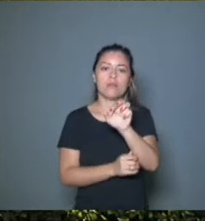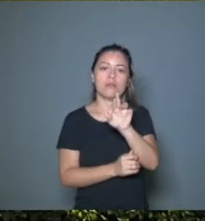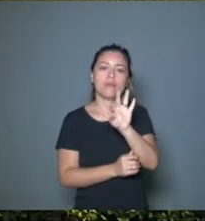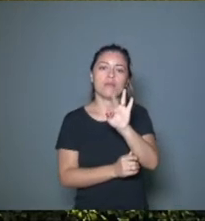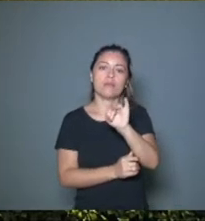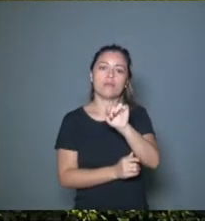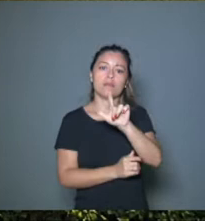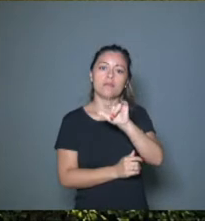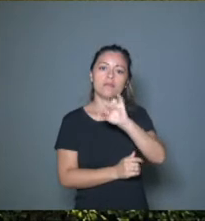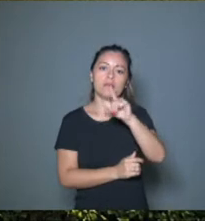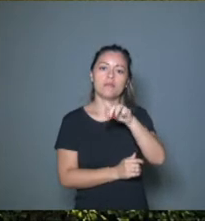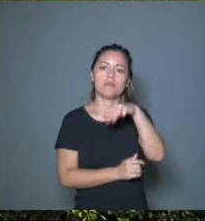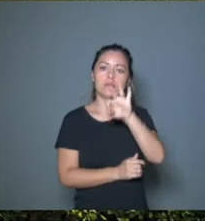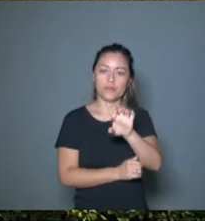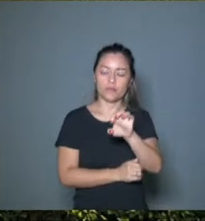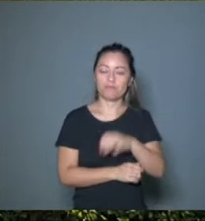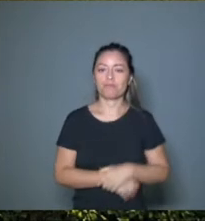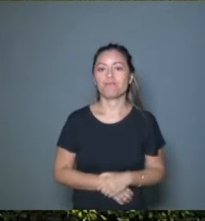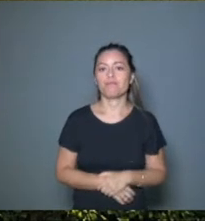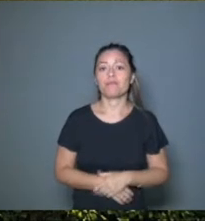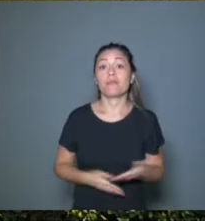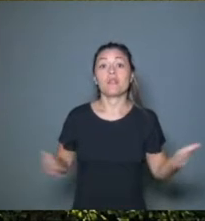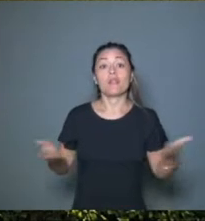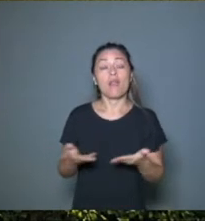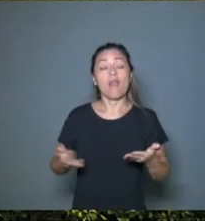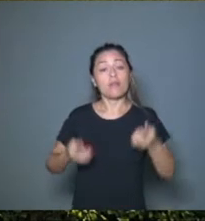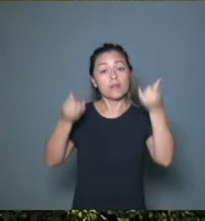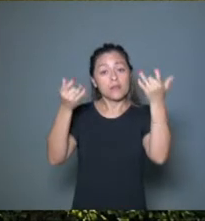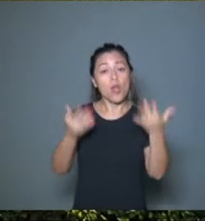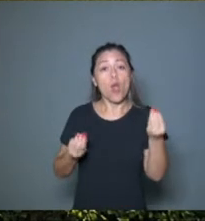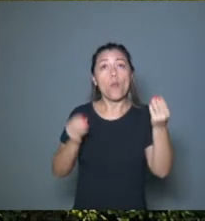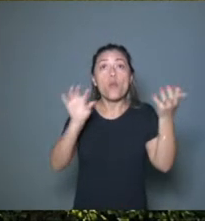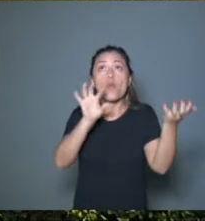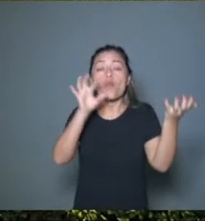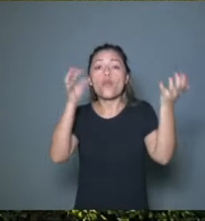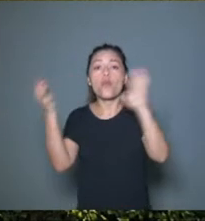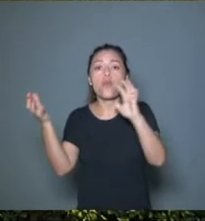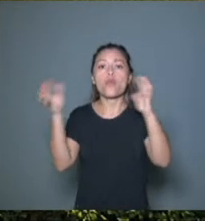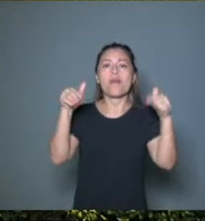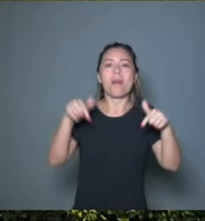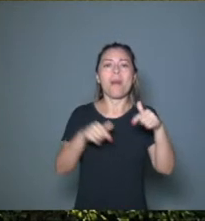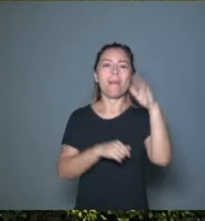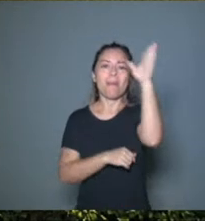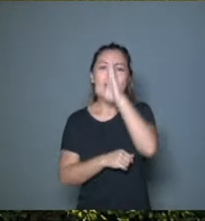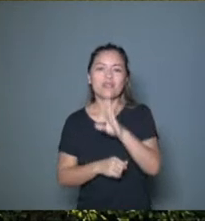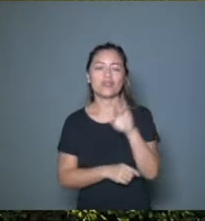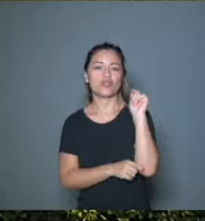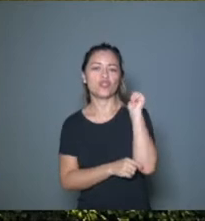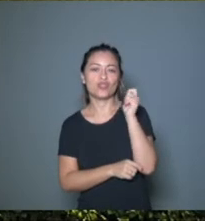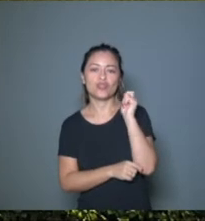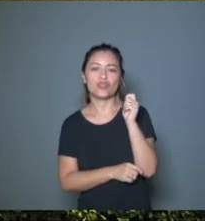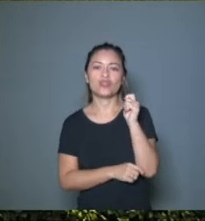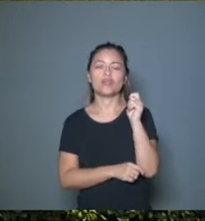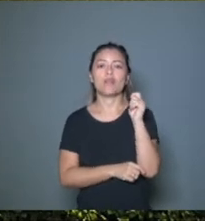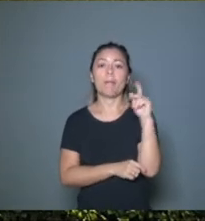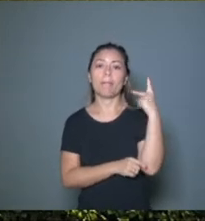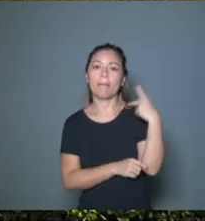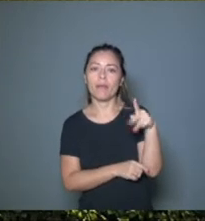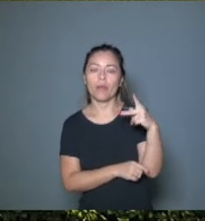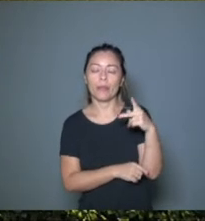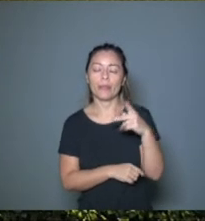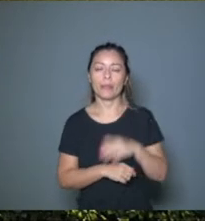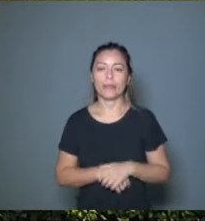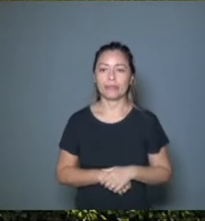But first, let me show you the weather pattern in Brazil, Argentina, and Paraguay this last